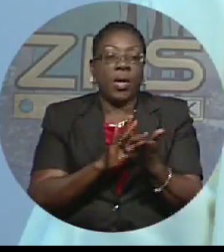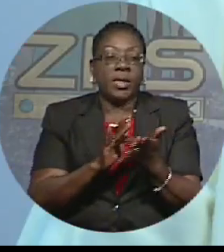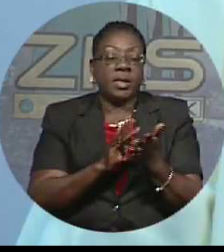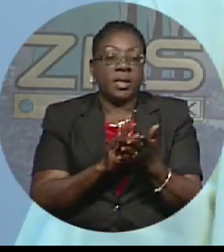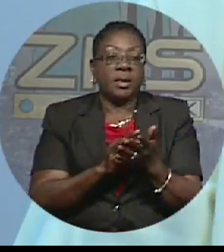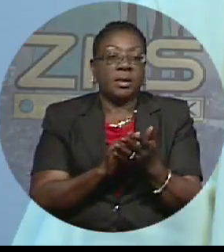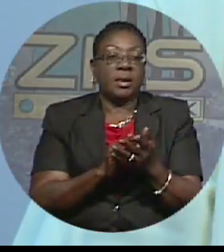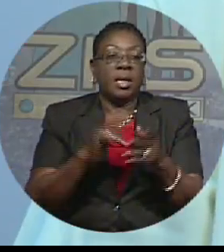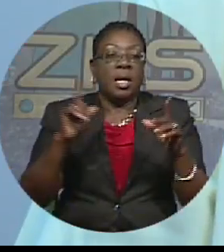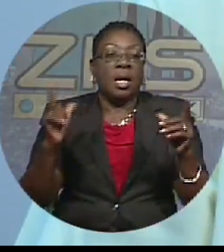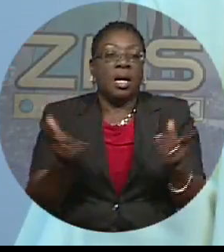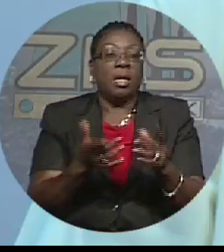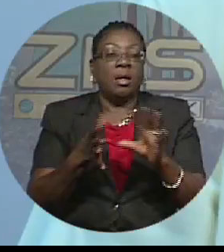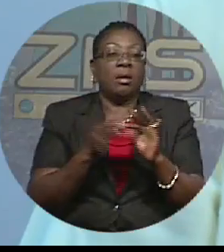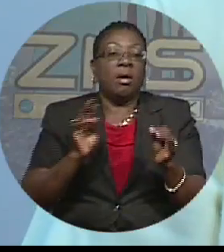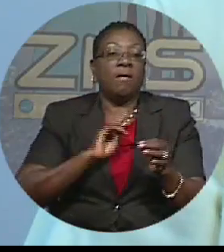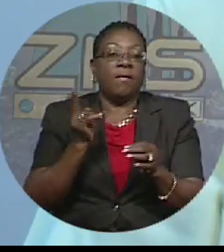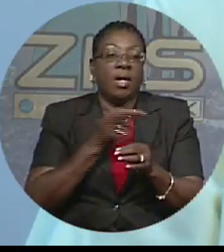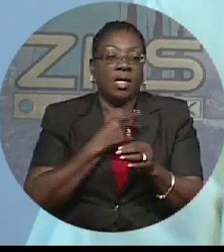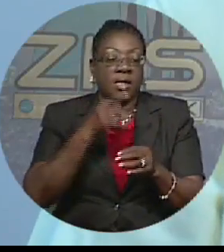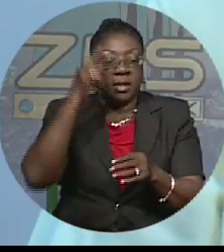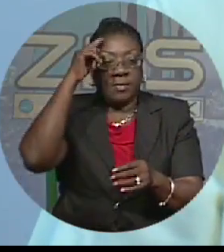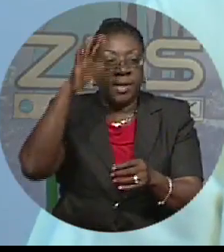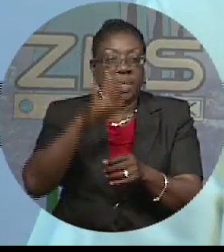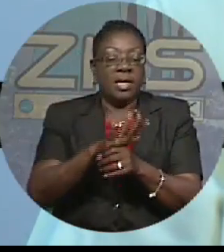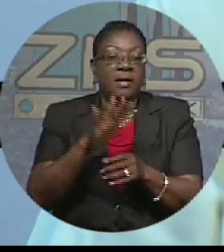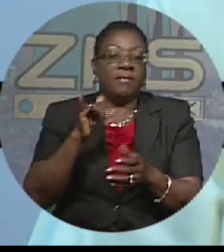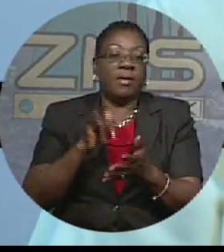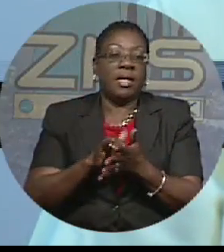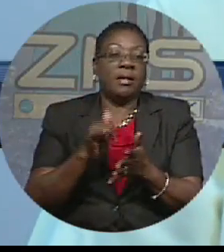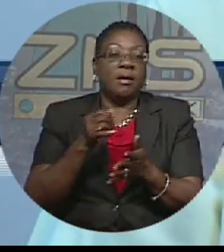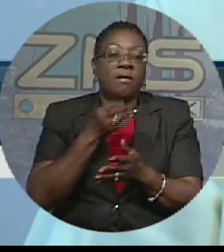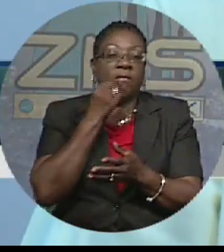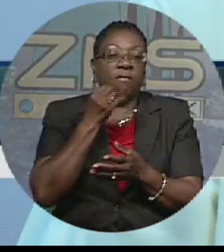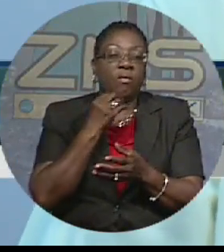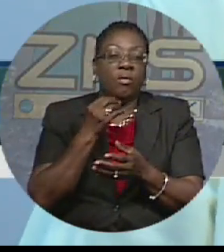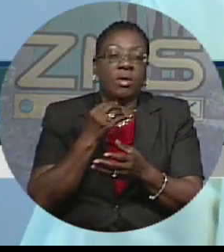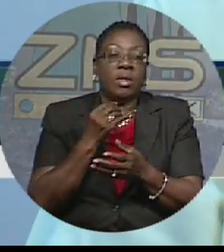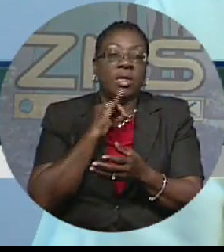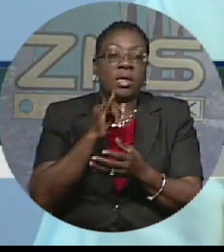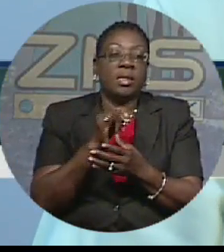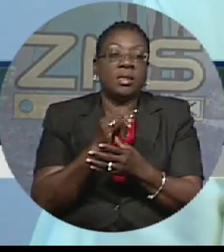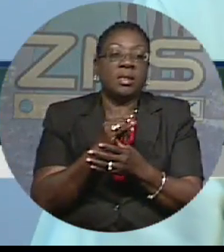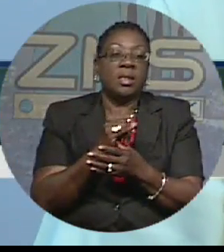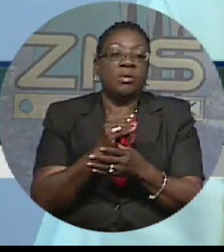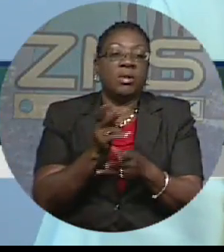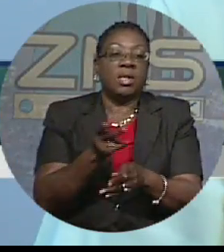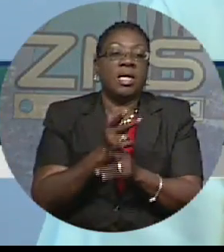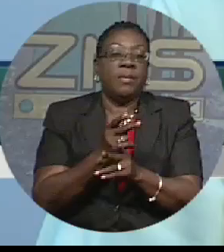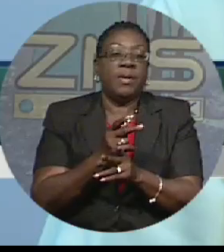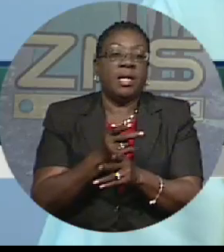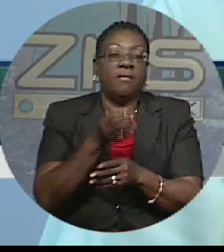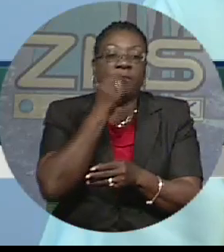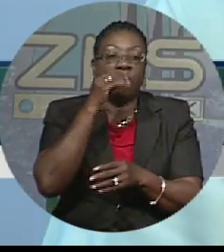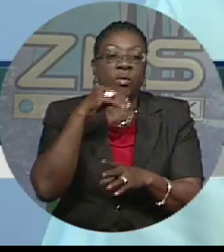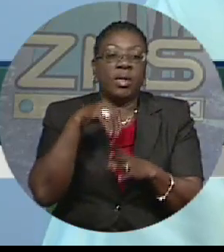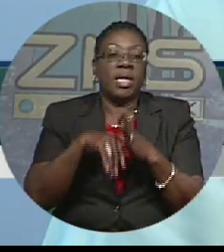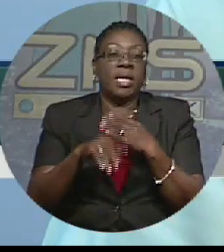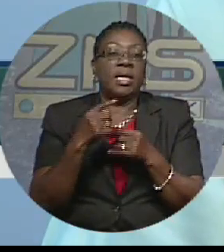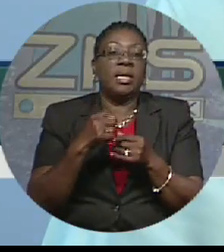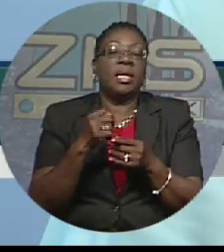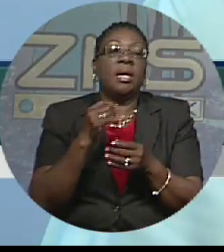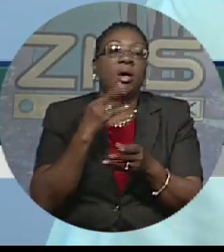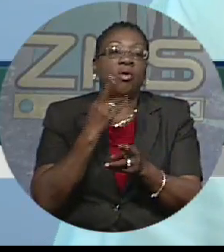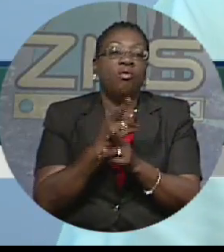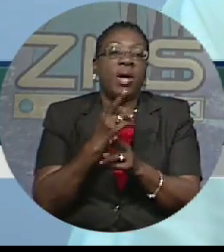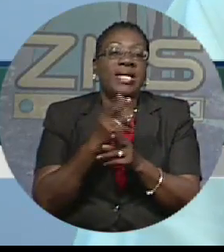A lot of us will leave foods out on the counter to be thawed, and sometimes for many, many hours. And what you're doing is you're keeping that food in the